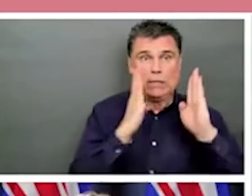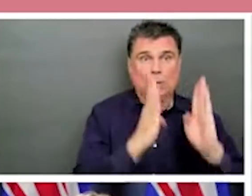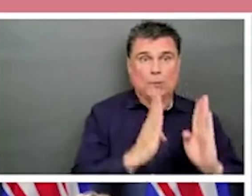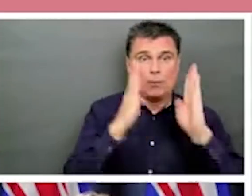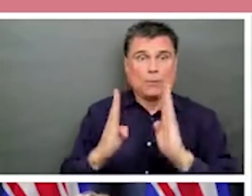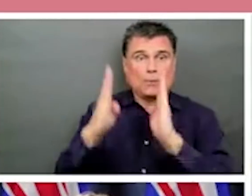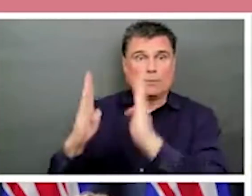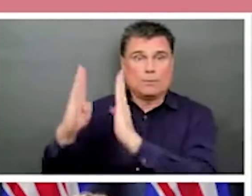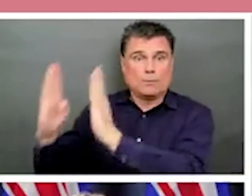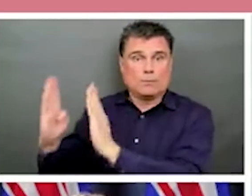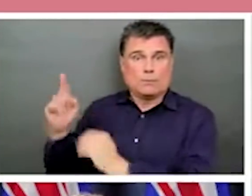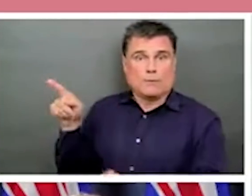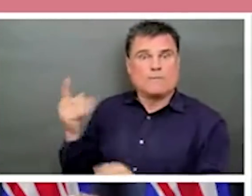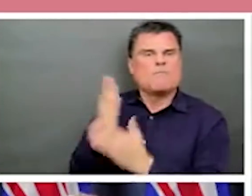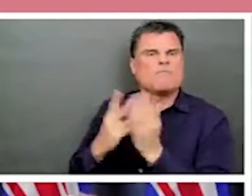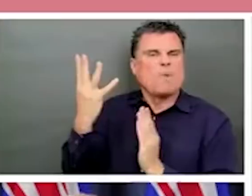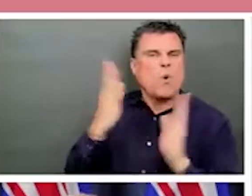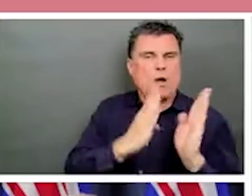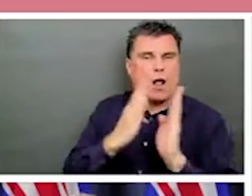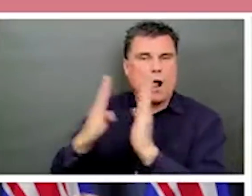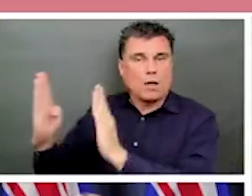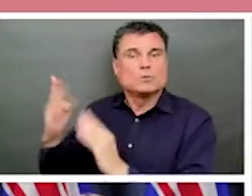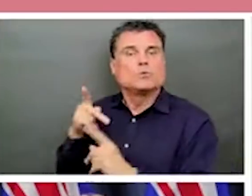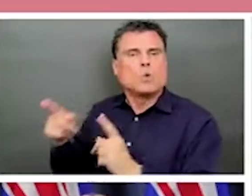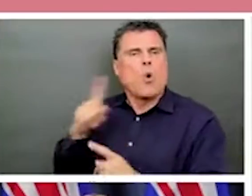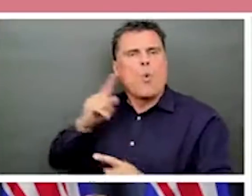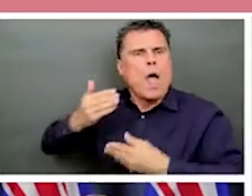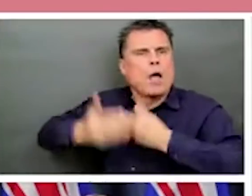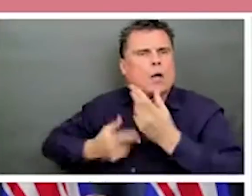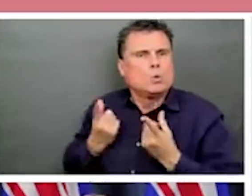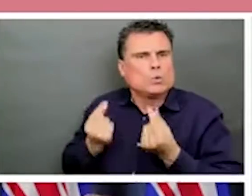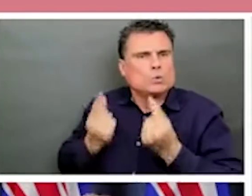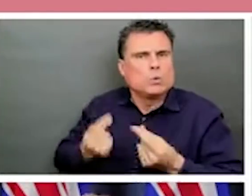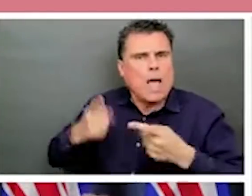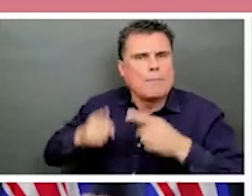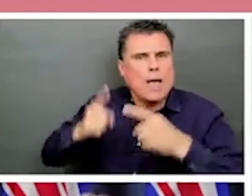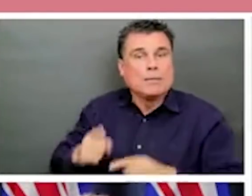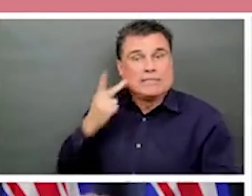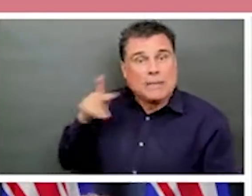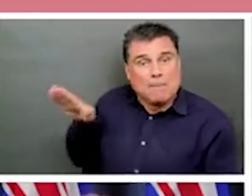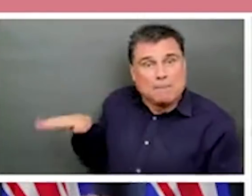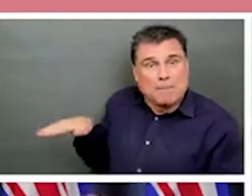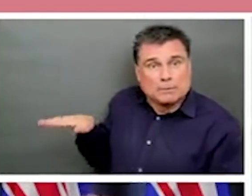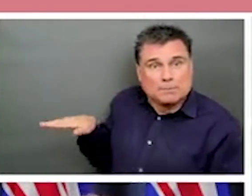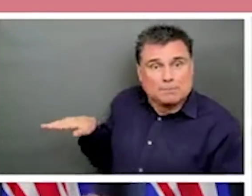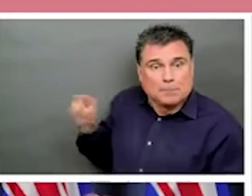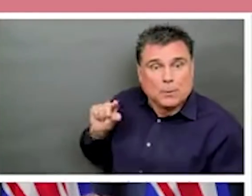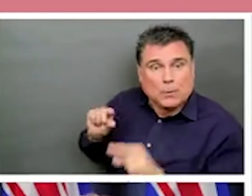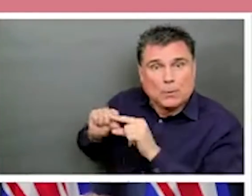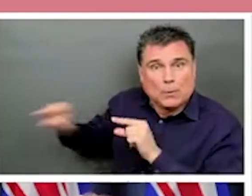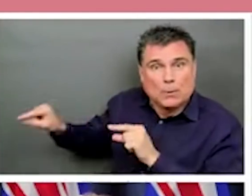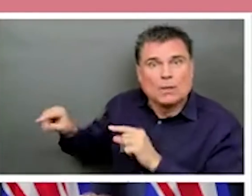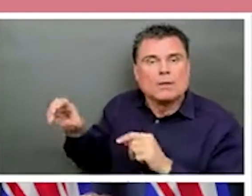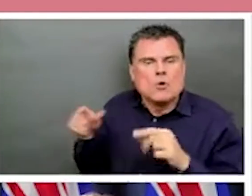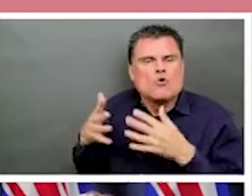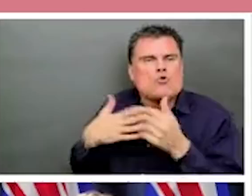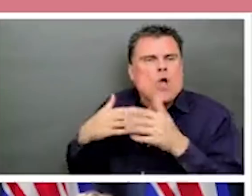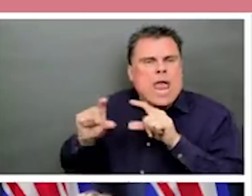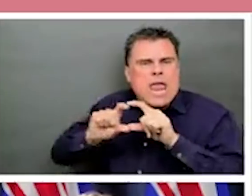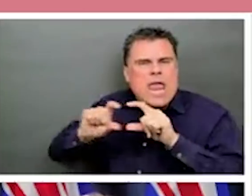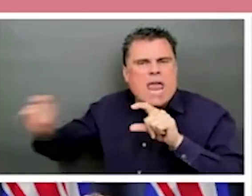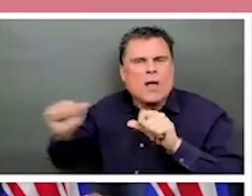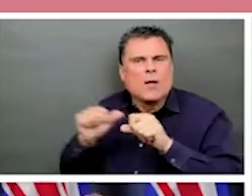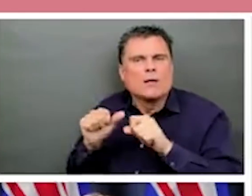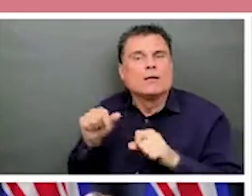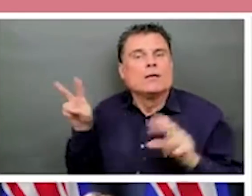we're focusing on right now is that gray box down in the bottom, which is the priority frontline workers or people who